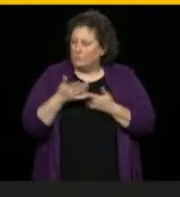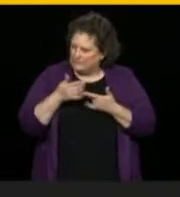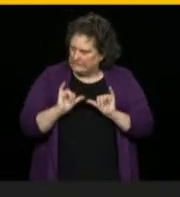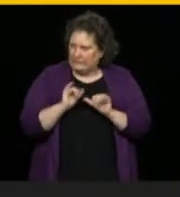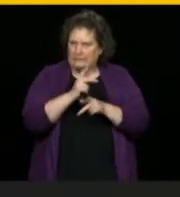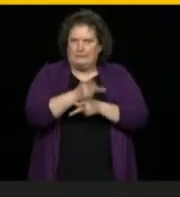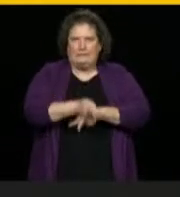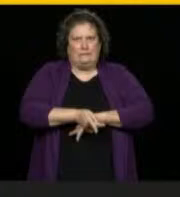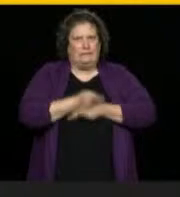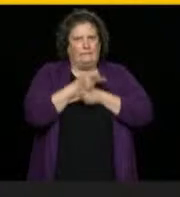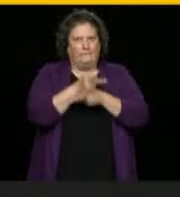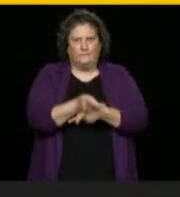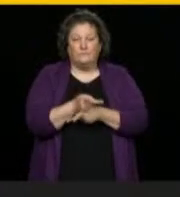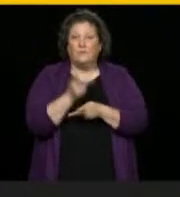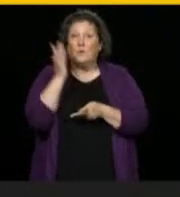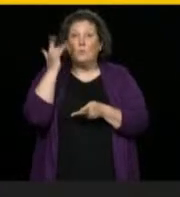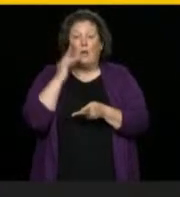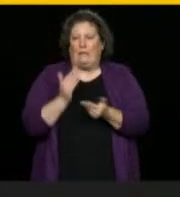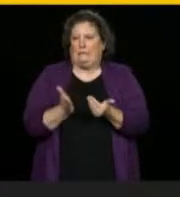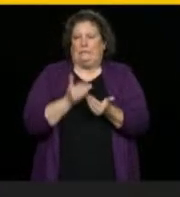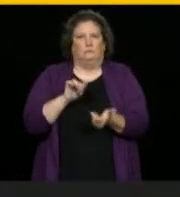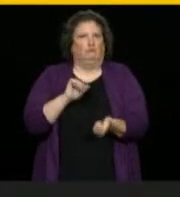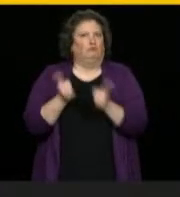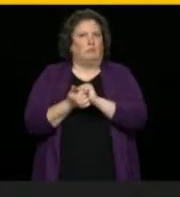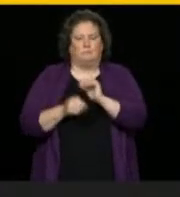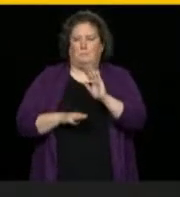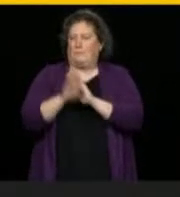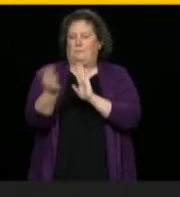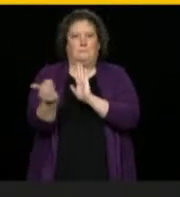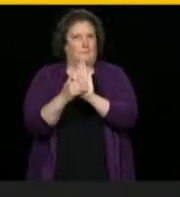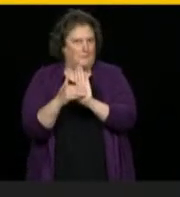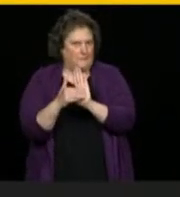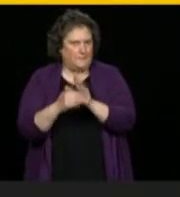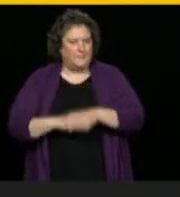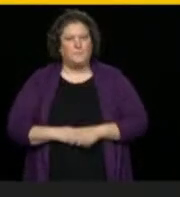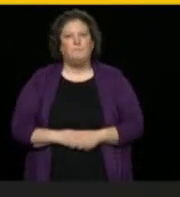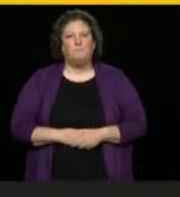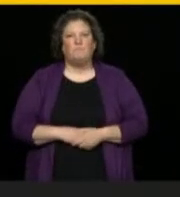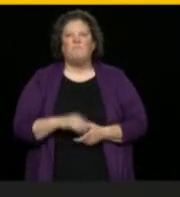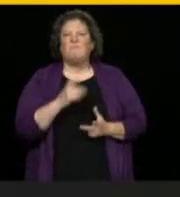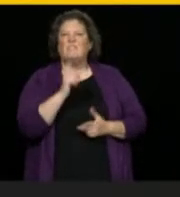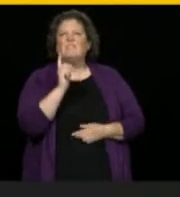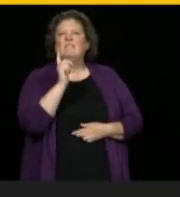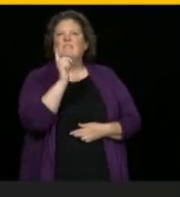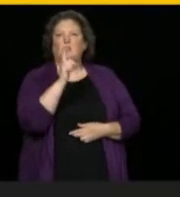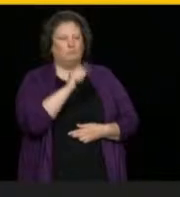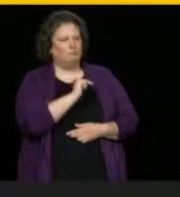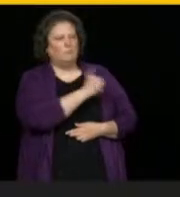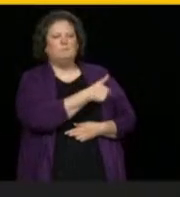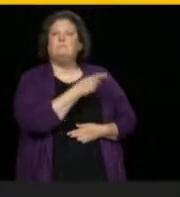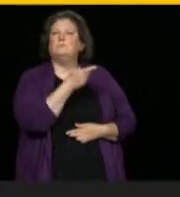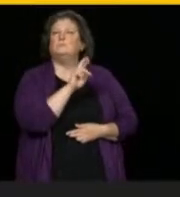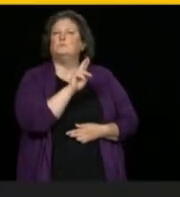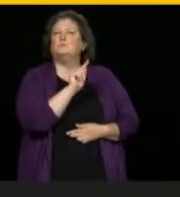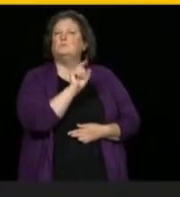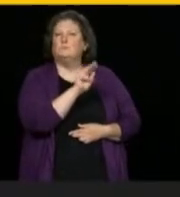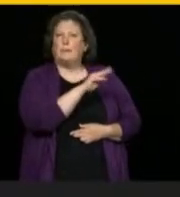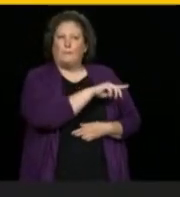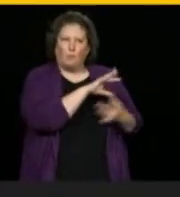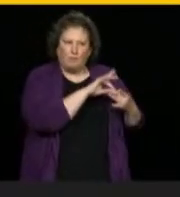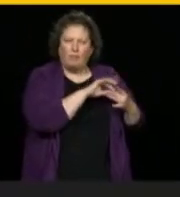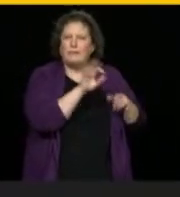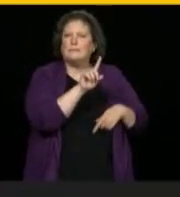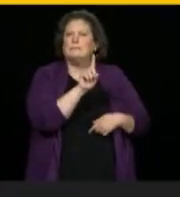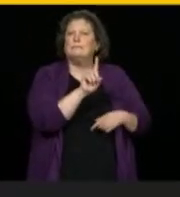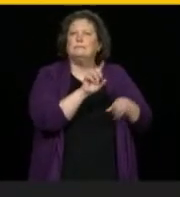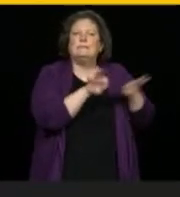quickly. As Dr. Tam will explain later, we still have some hotspots in some parts of the country, including in long-term care